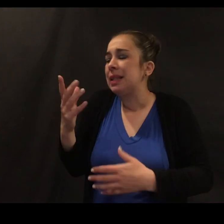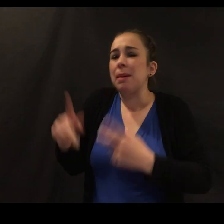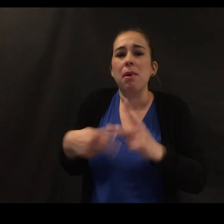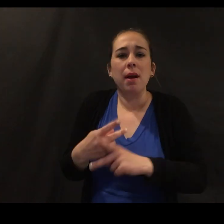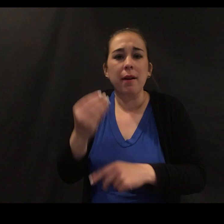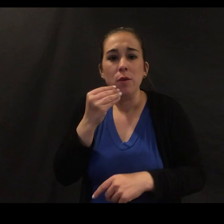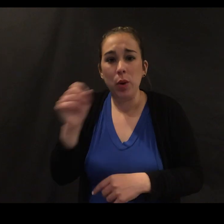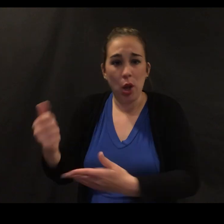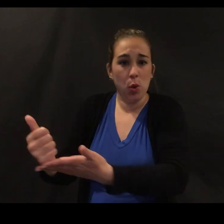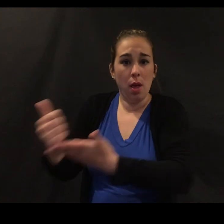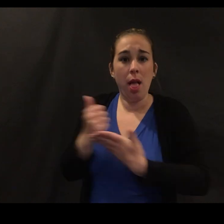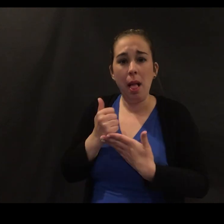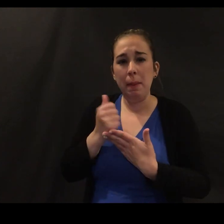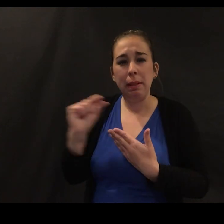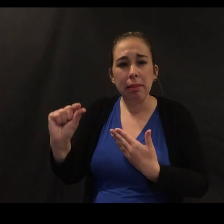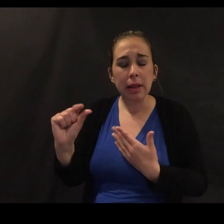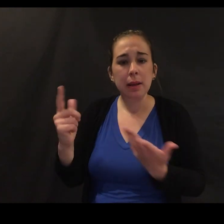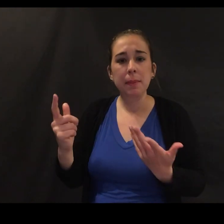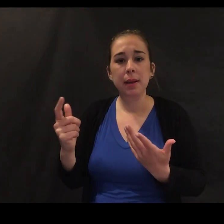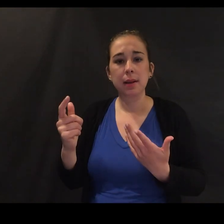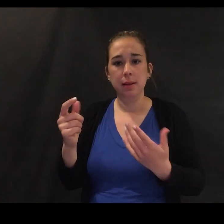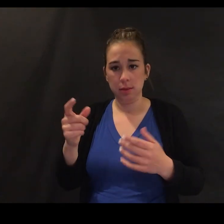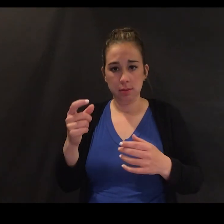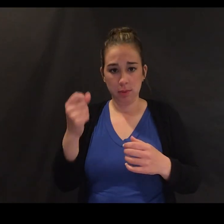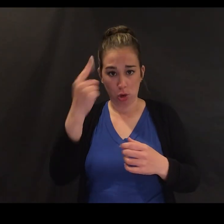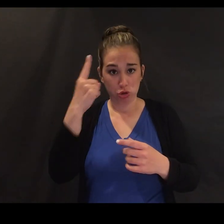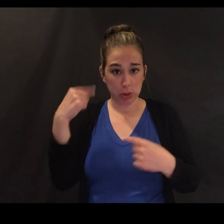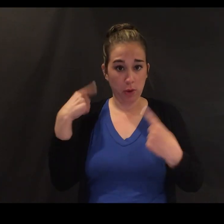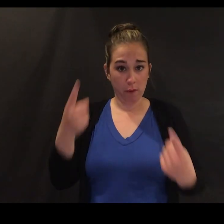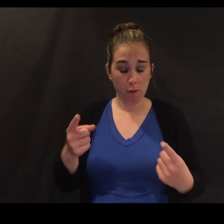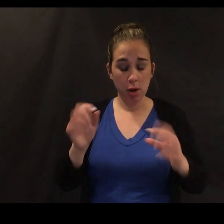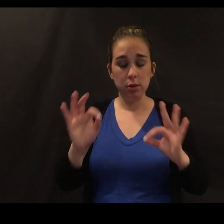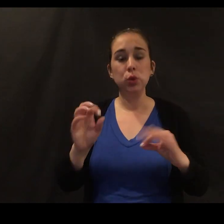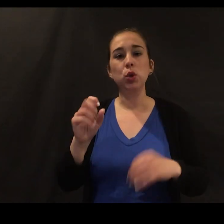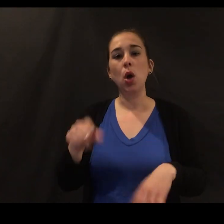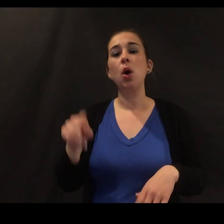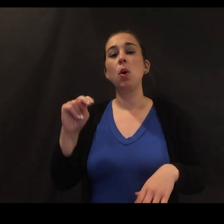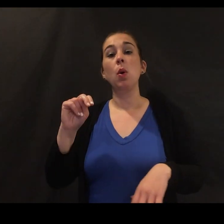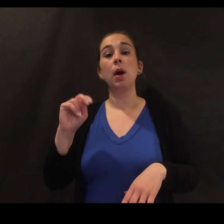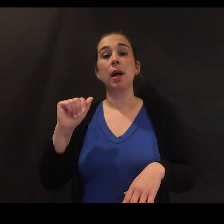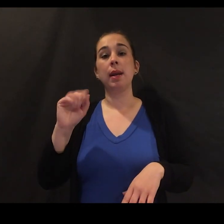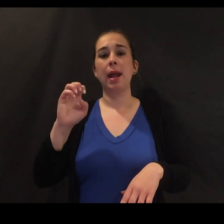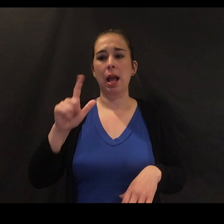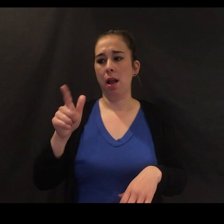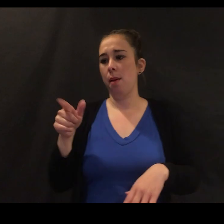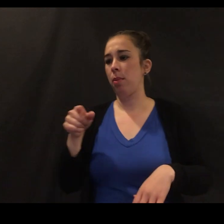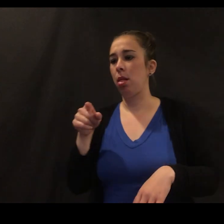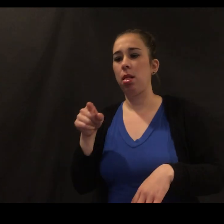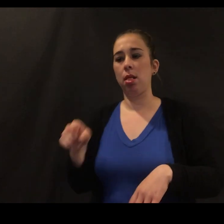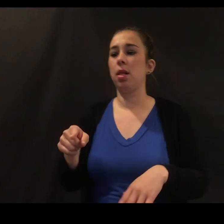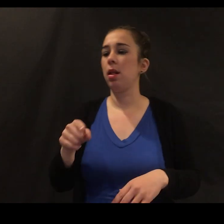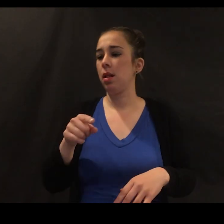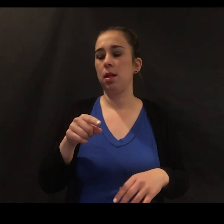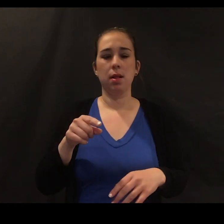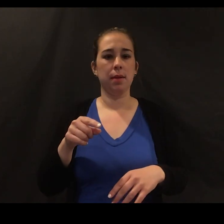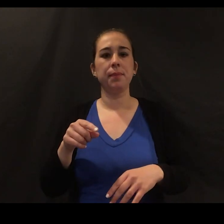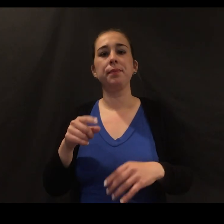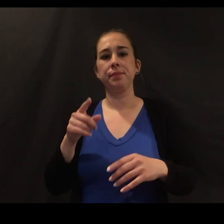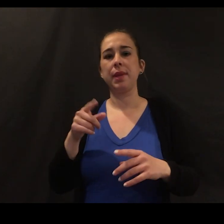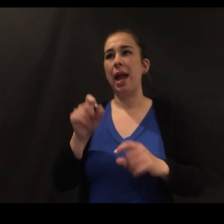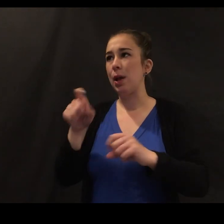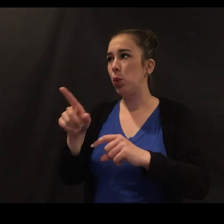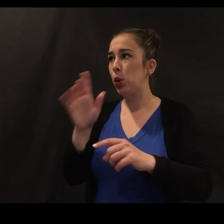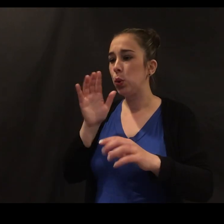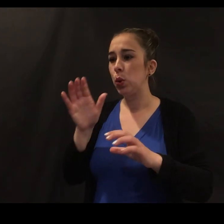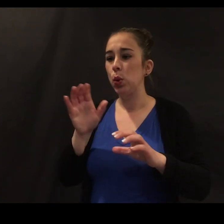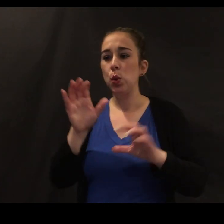out a little bit?" Everybody following the story so far? Okay. Nabal's, so it was an entreaty, okay? "Would you do this for me? Would you